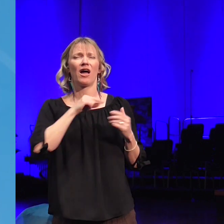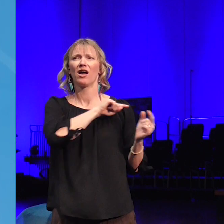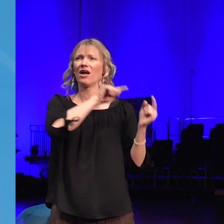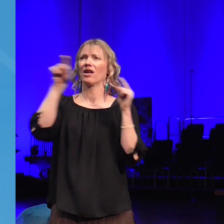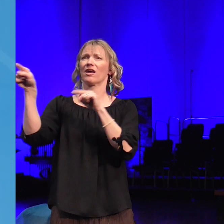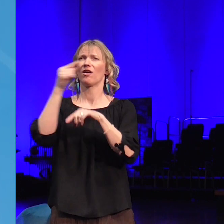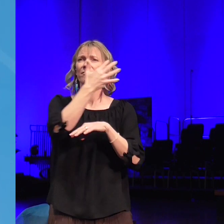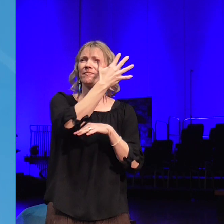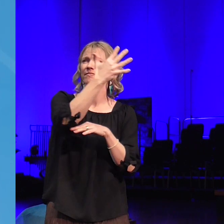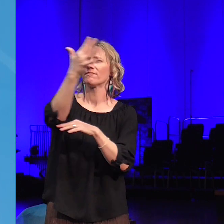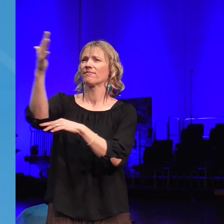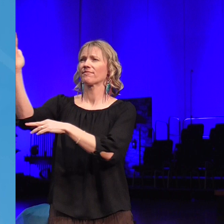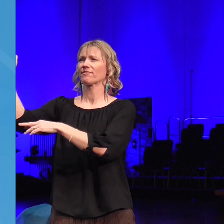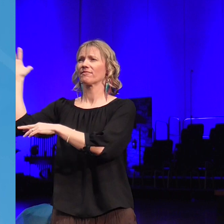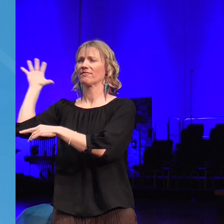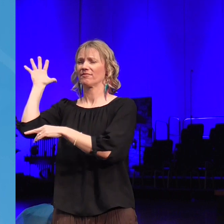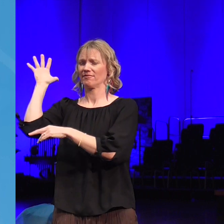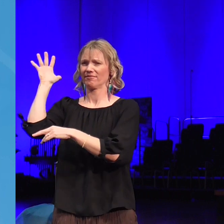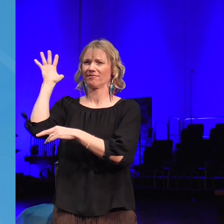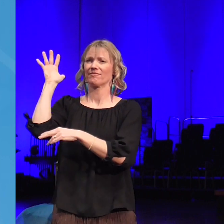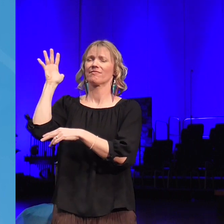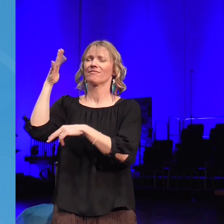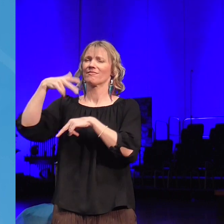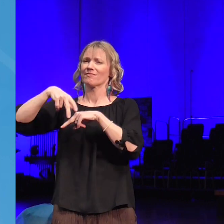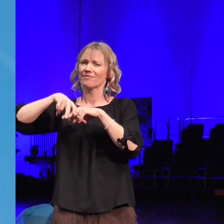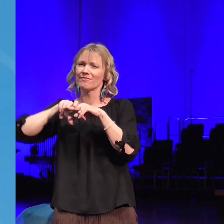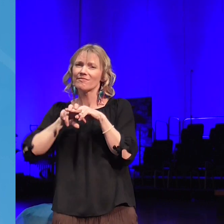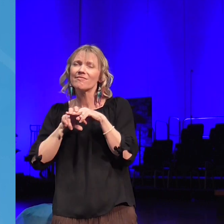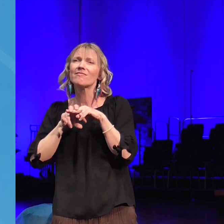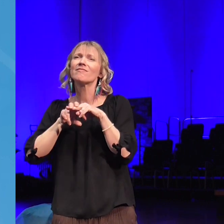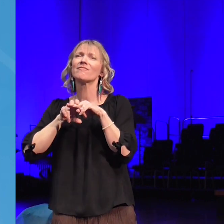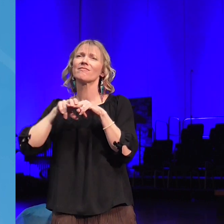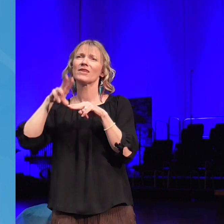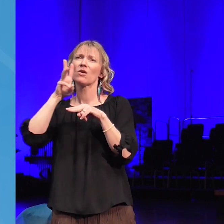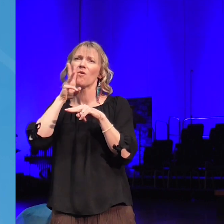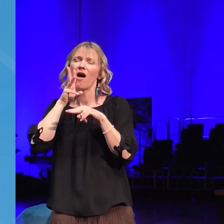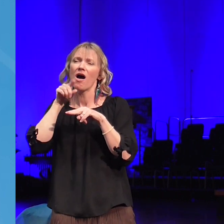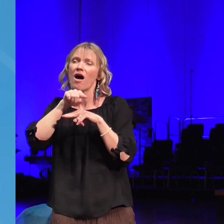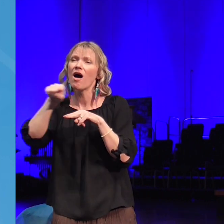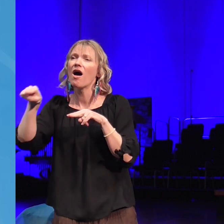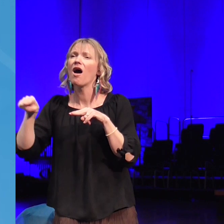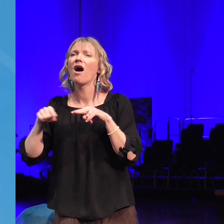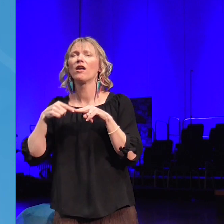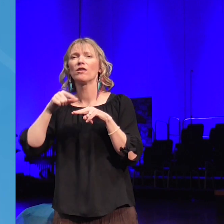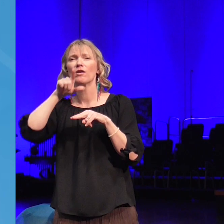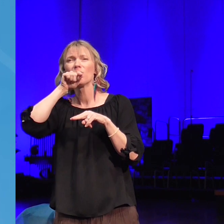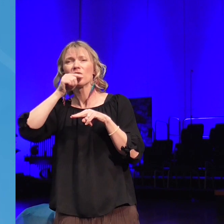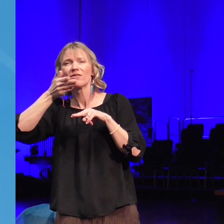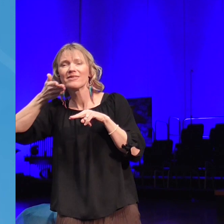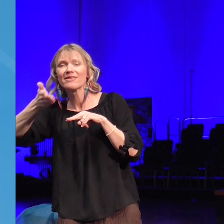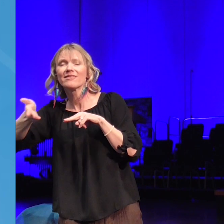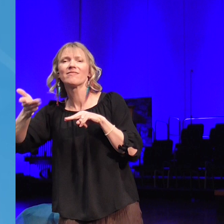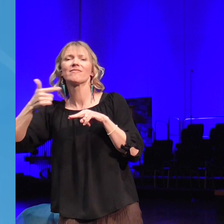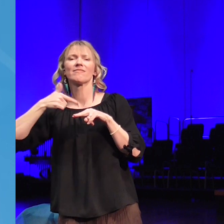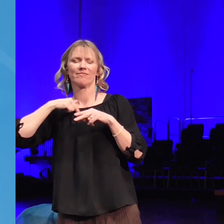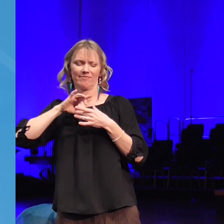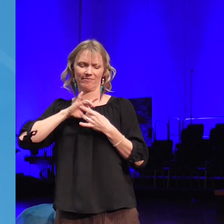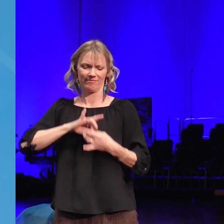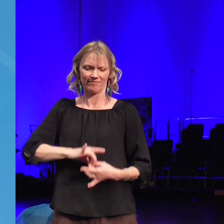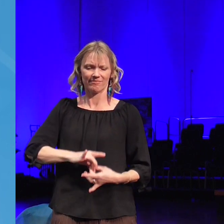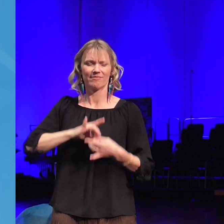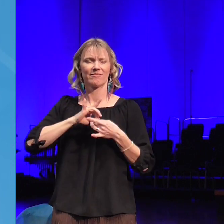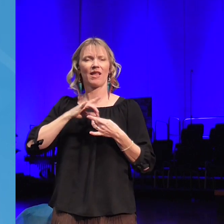rests in his beauty. On the water and on the great heron feeds. I come into the peace of still water. For a time